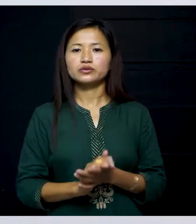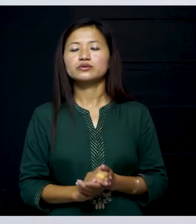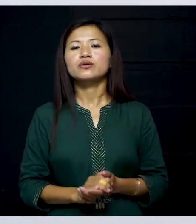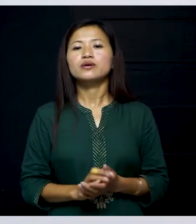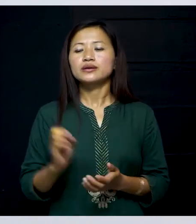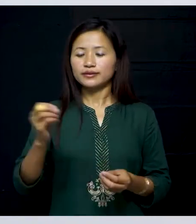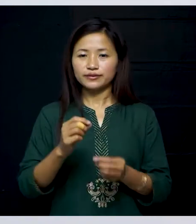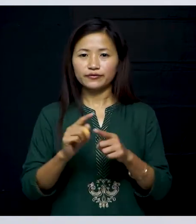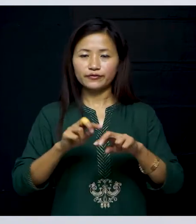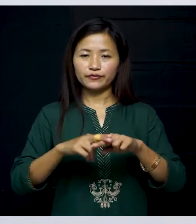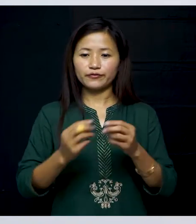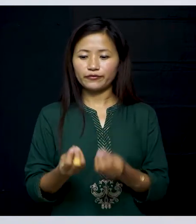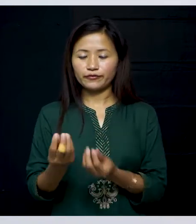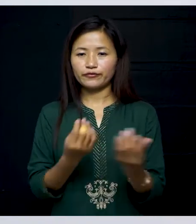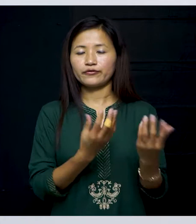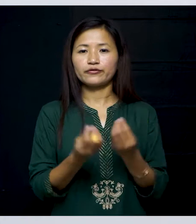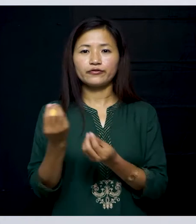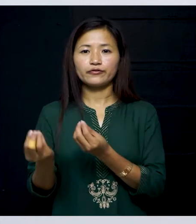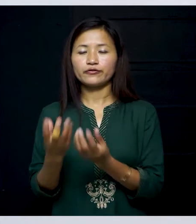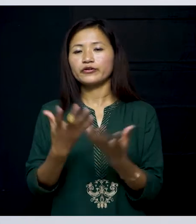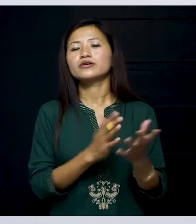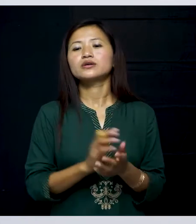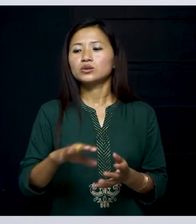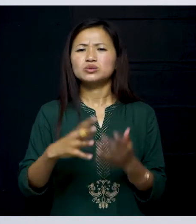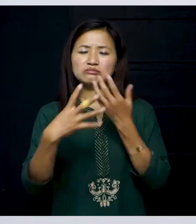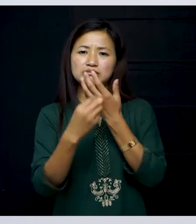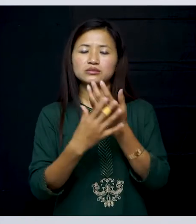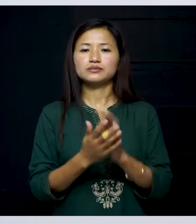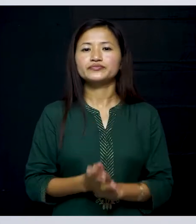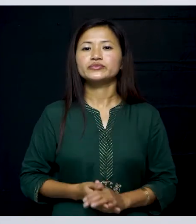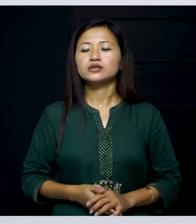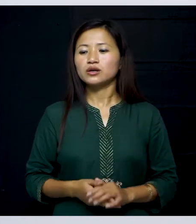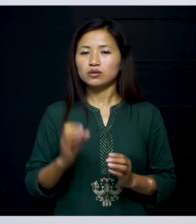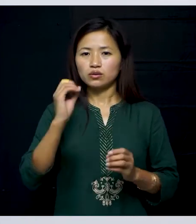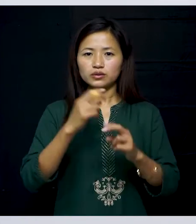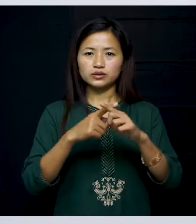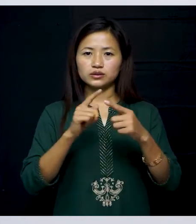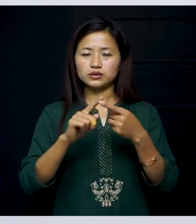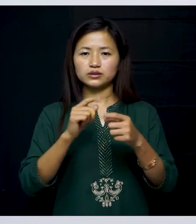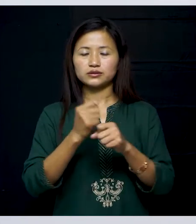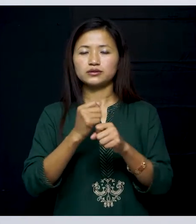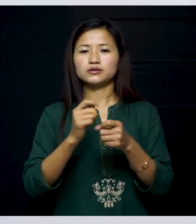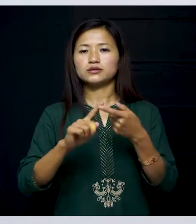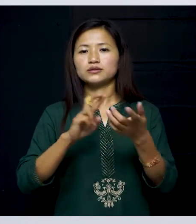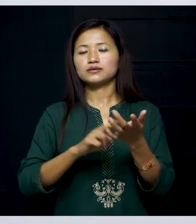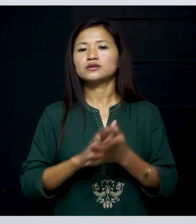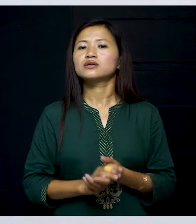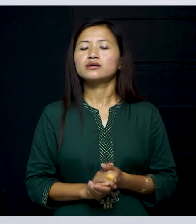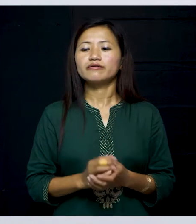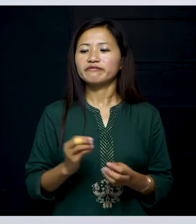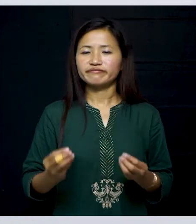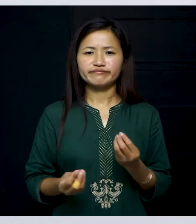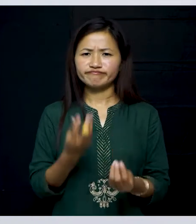cannot just leave a paper on the floor which is dry and then oxygen is obviously present there. Fire cannot be